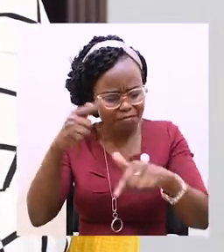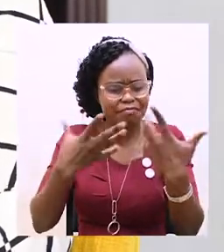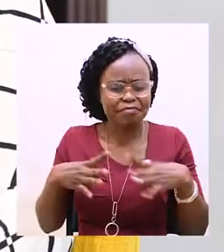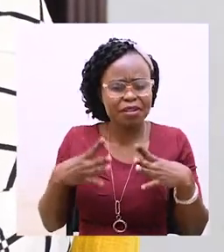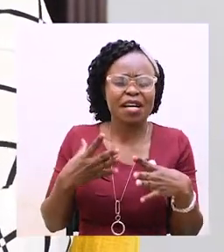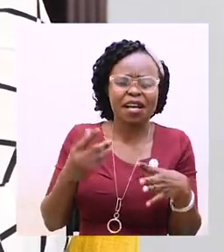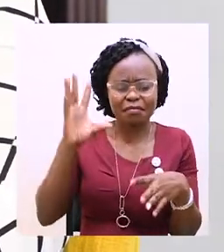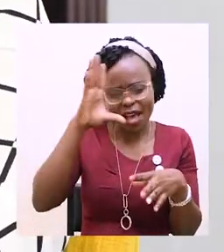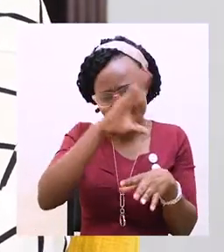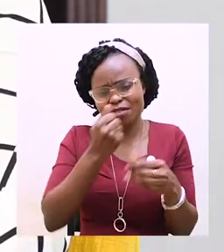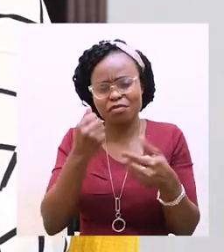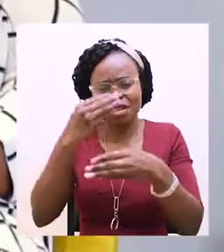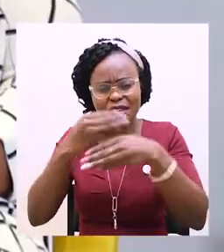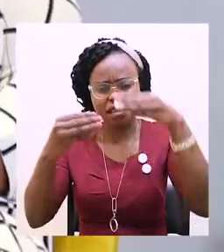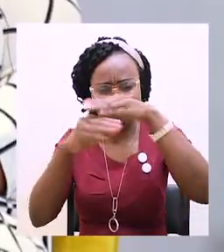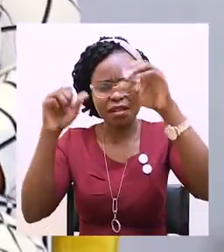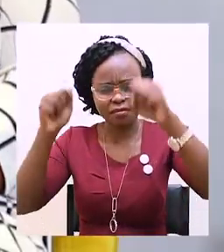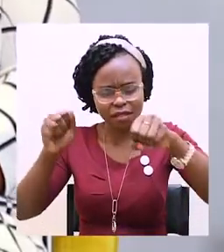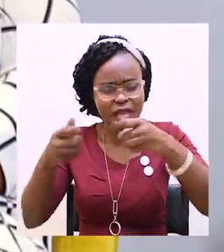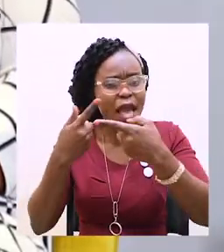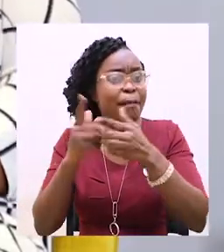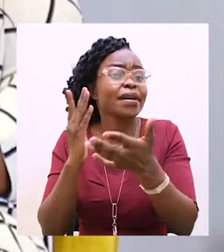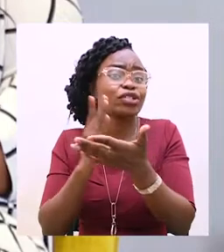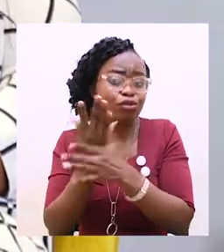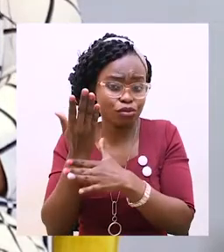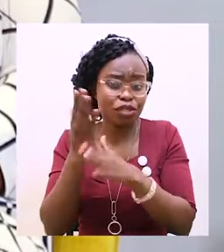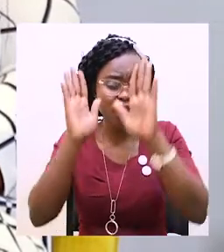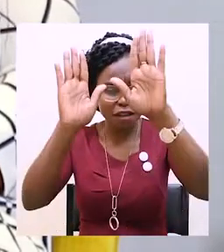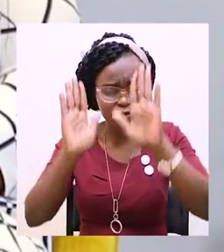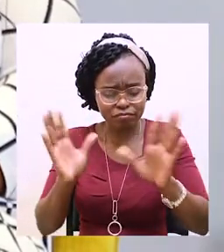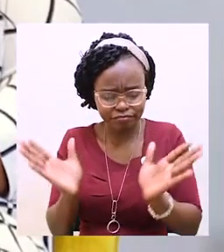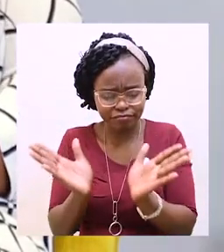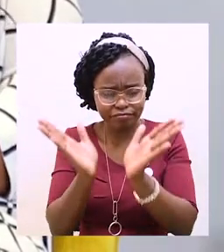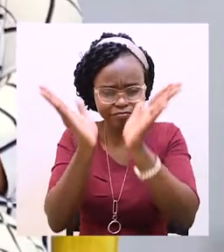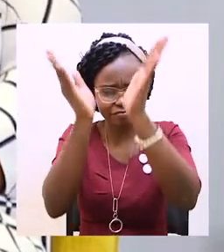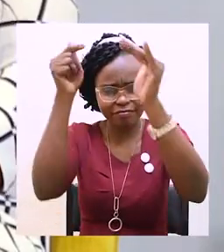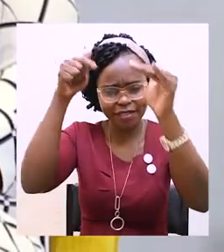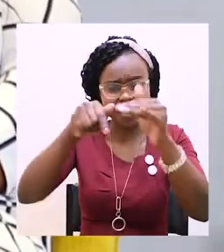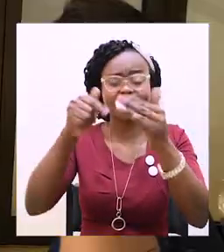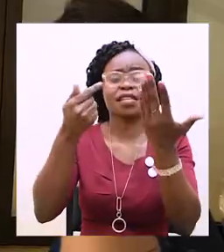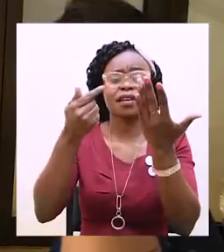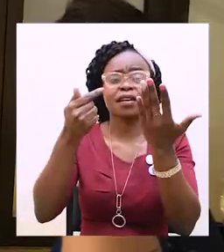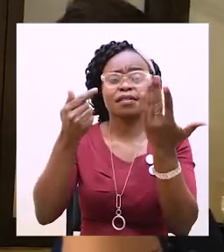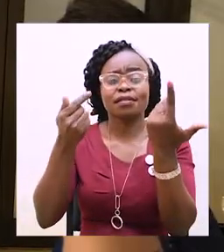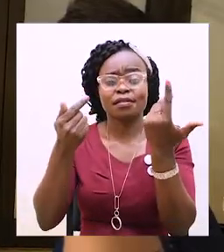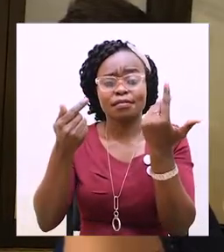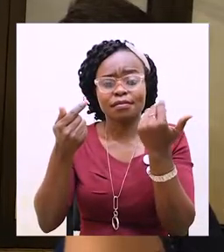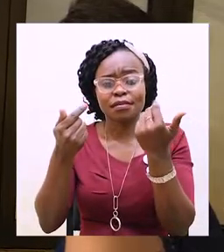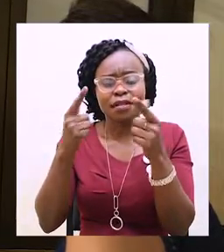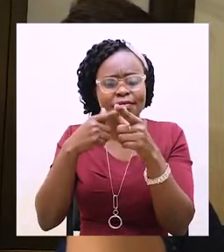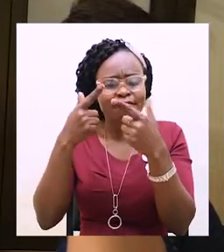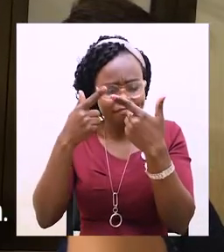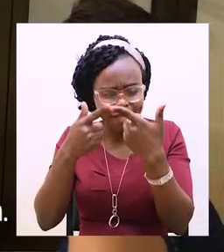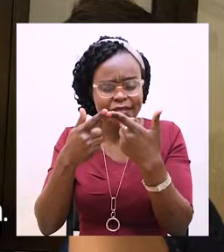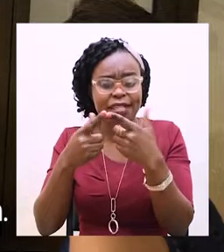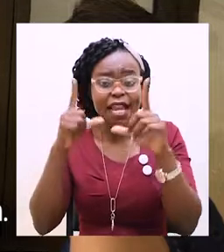to build their capacities. But the truth is we just need to enhance those capacities, we need to strengthen those capacities. And that's the